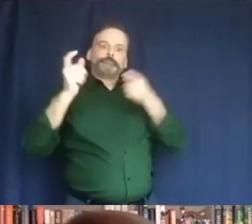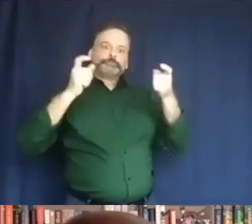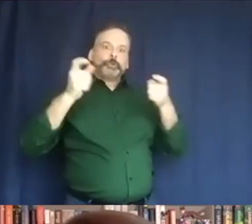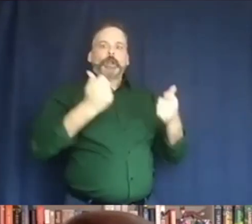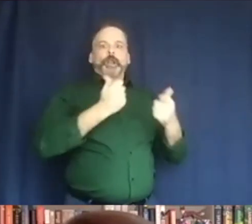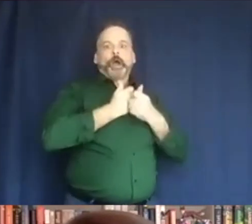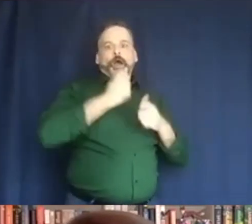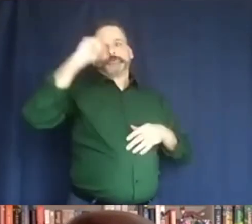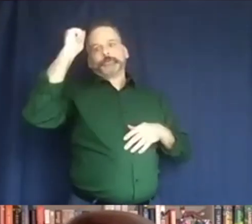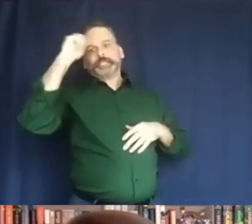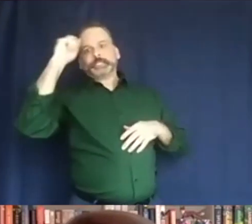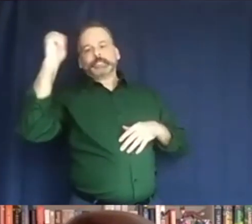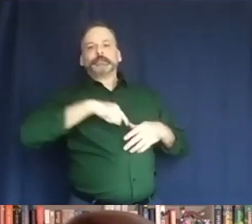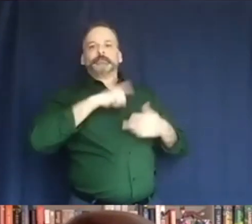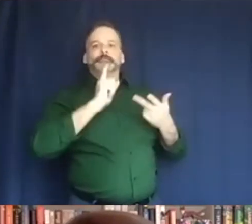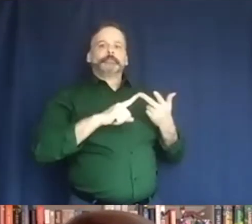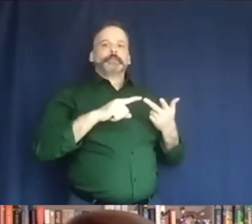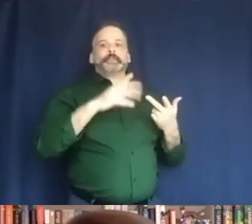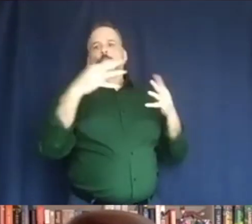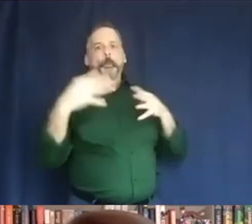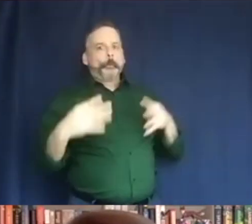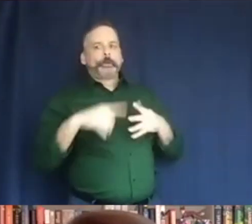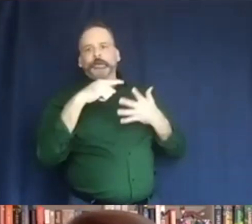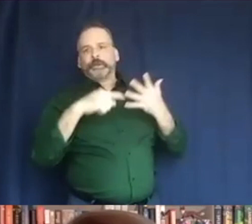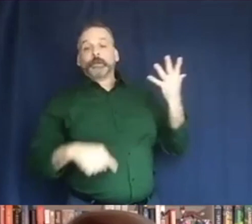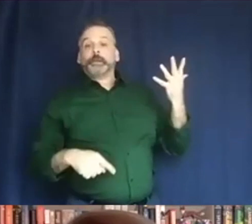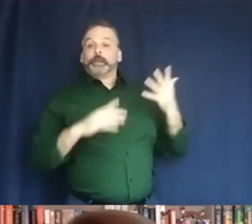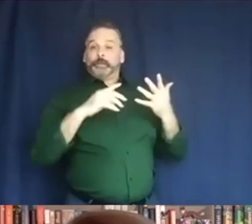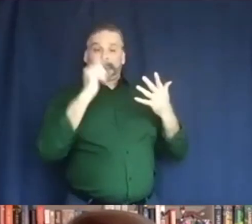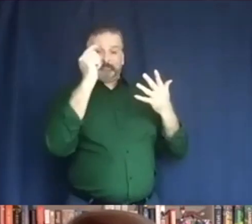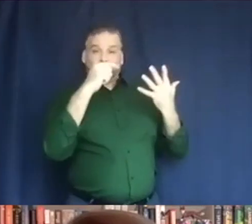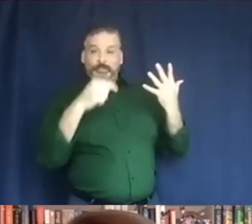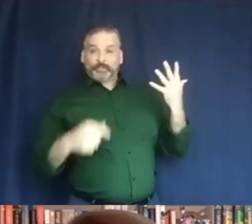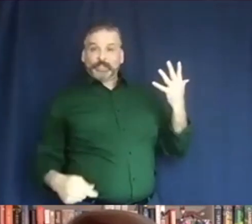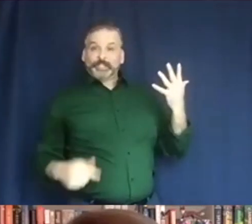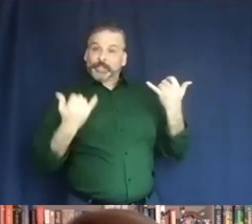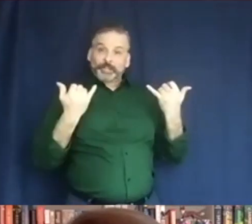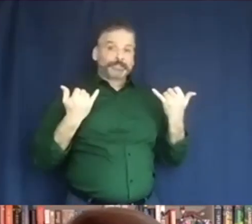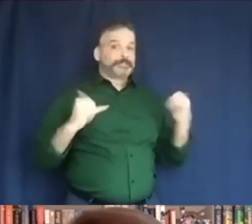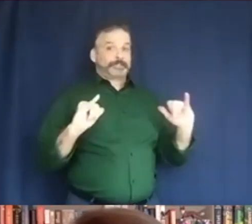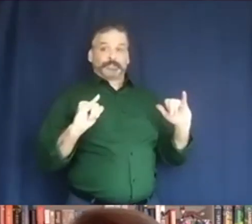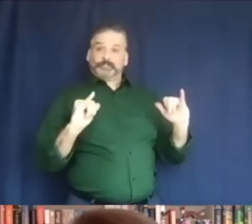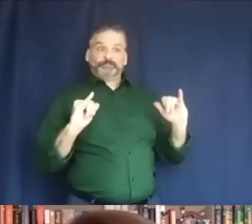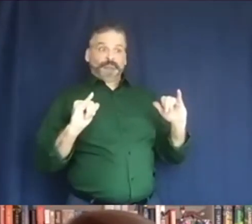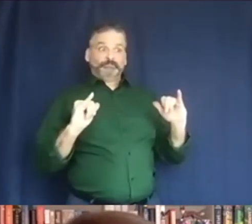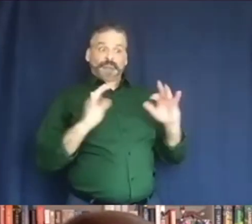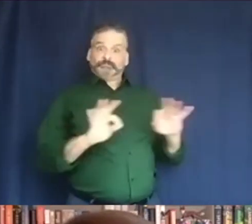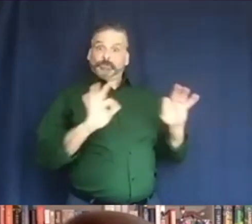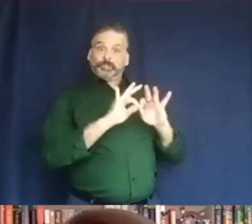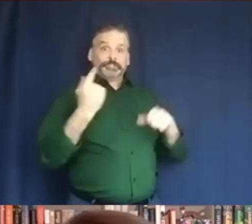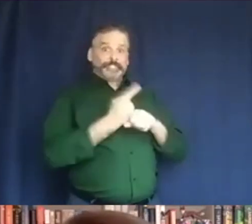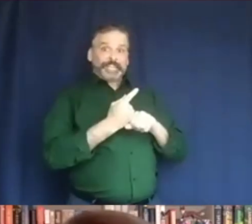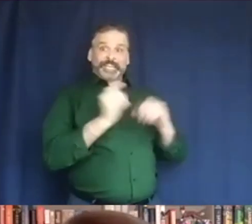so on, and of course there's war, etc. And all of these things are still just as relevant today as they were back